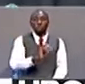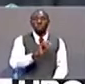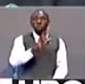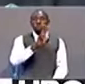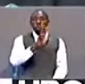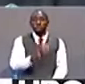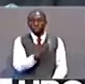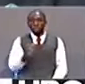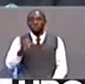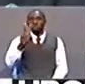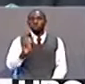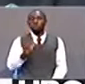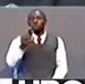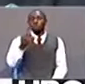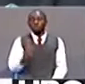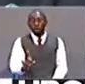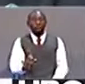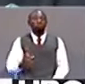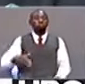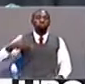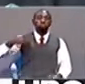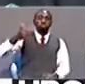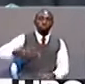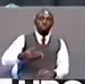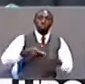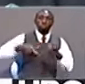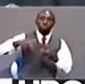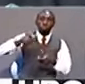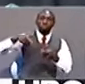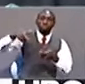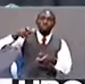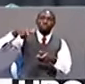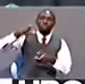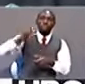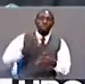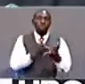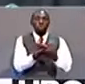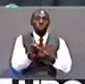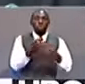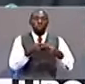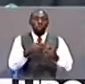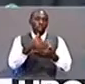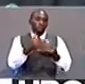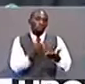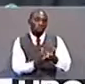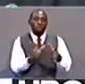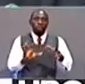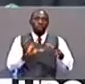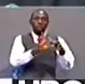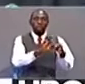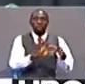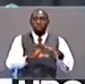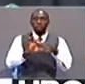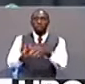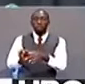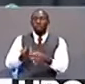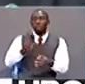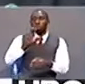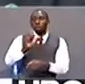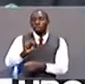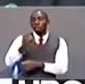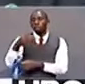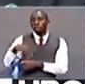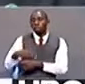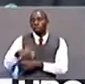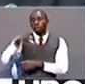2020-2021 will be significantly be boosted through sectoral linkages by close to $9 billion. That is